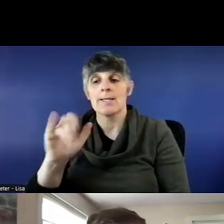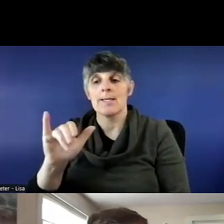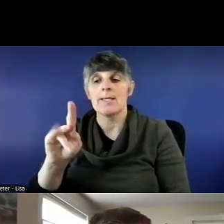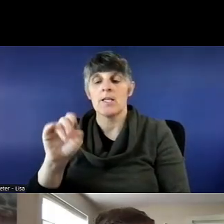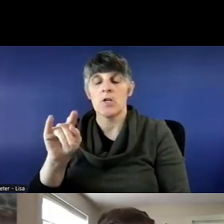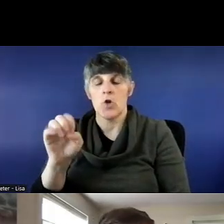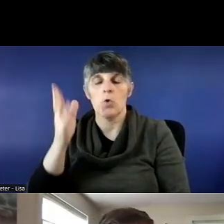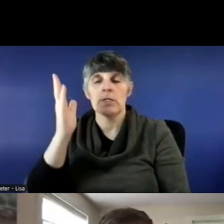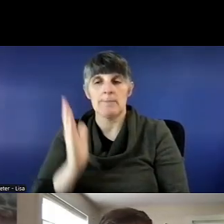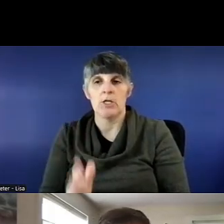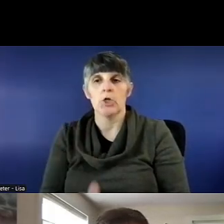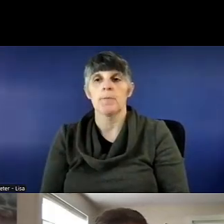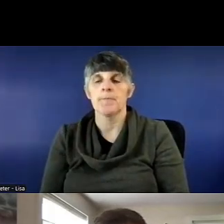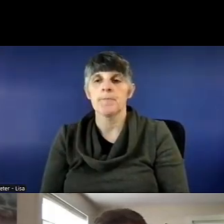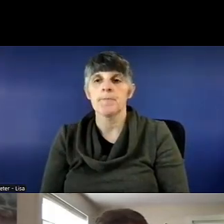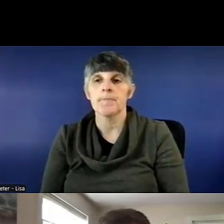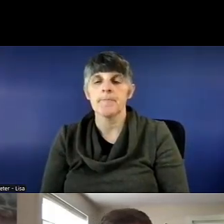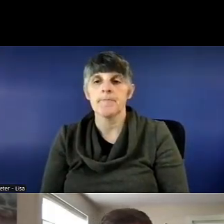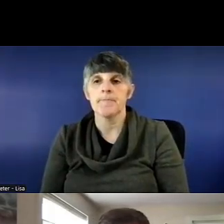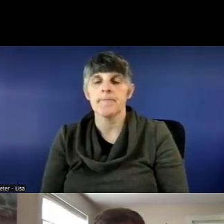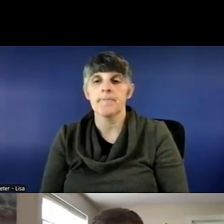speaker.